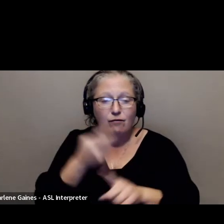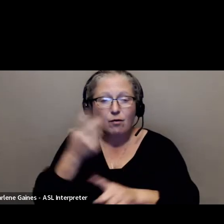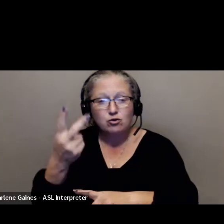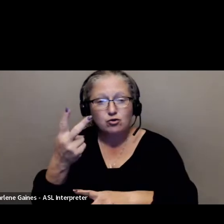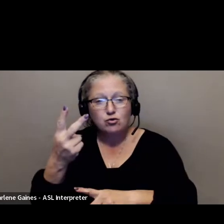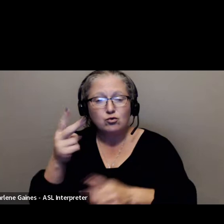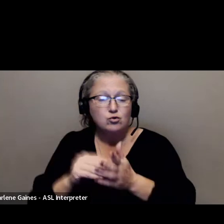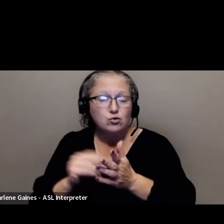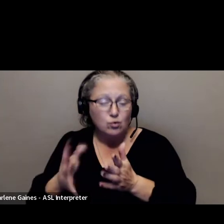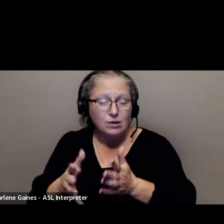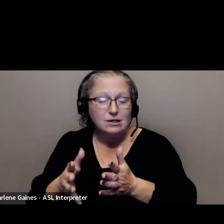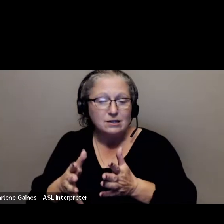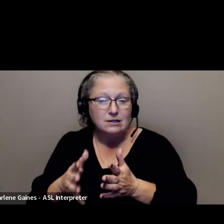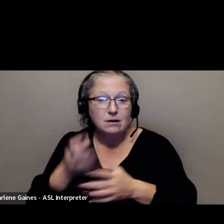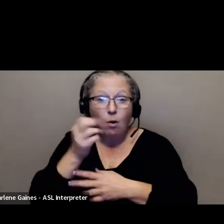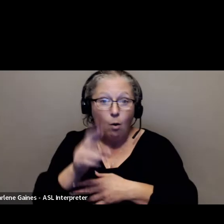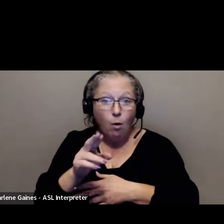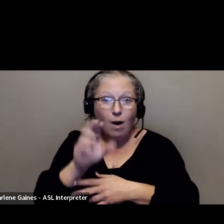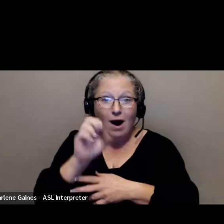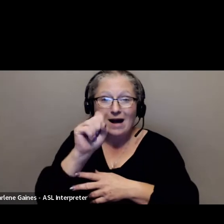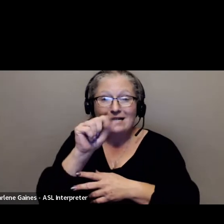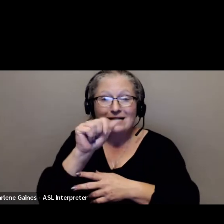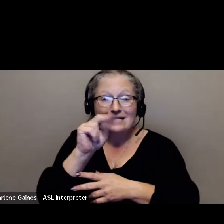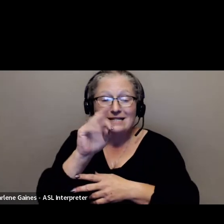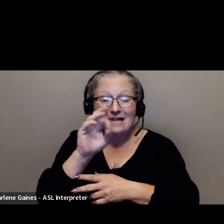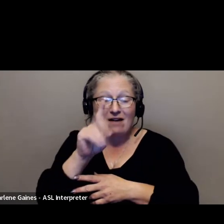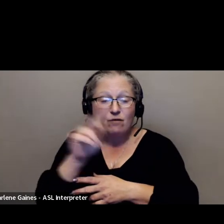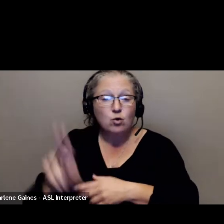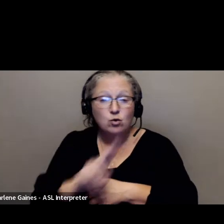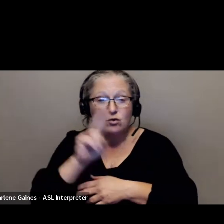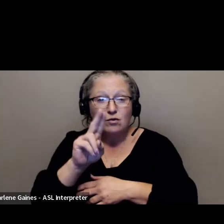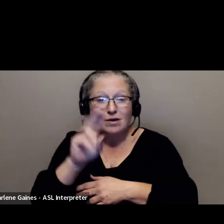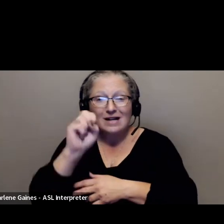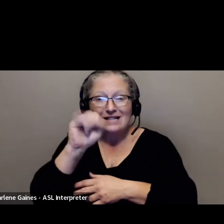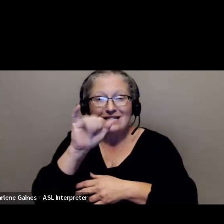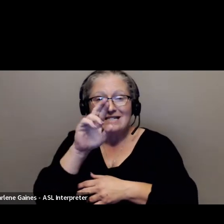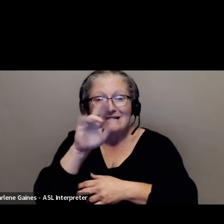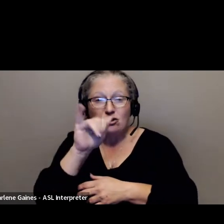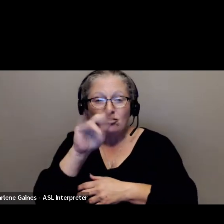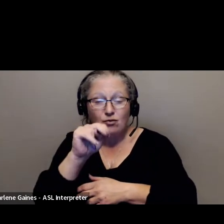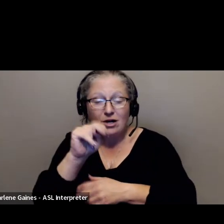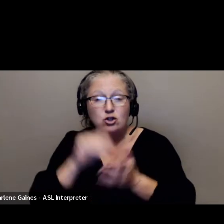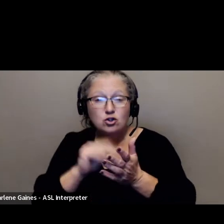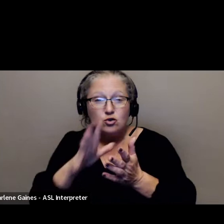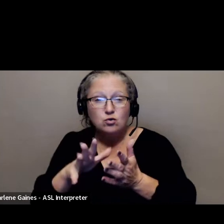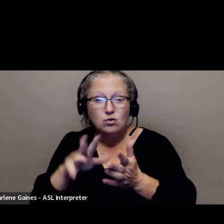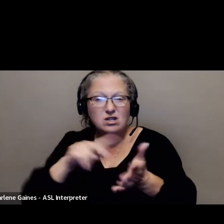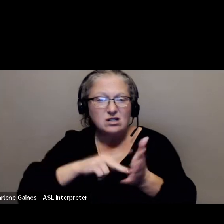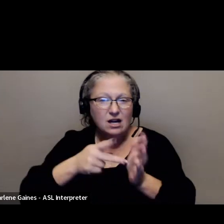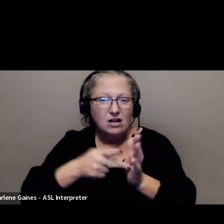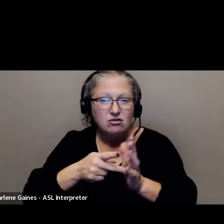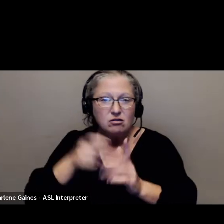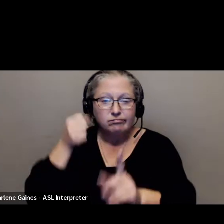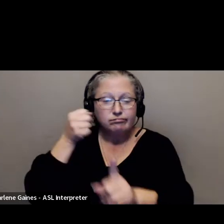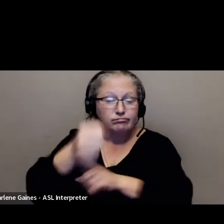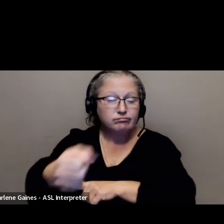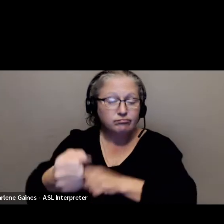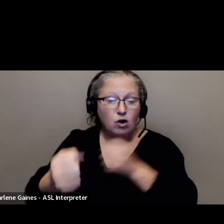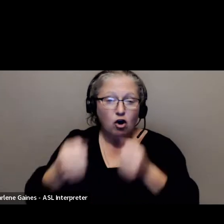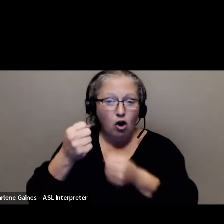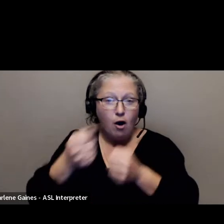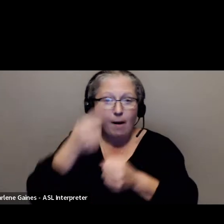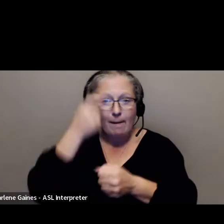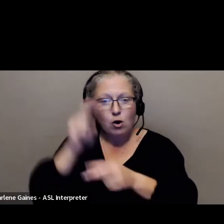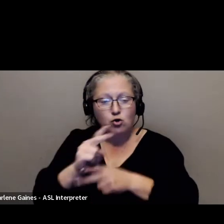fellow students, or at Stanford University, where a Syrian student was intentionally targeted and hit by a car because he